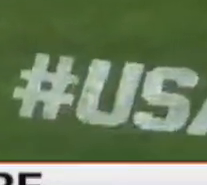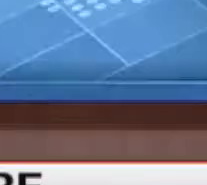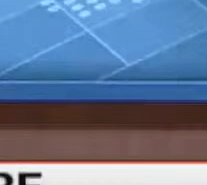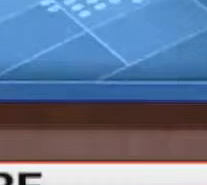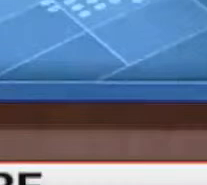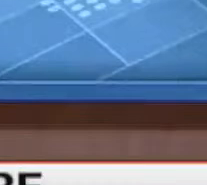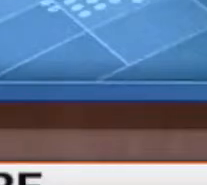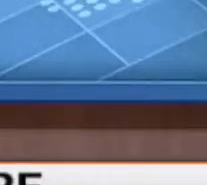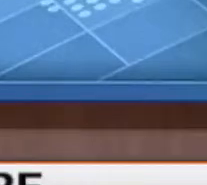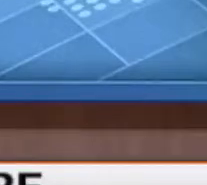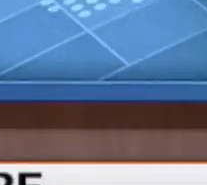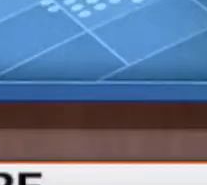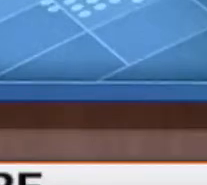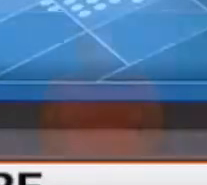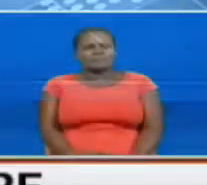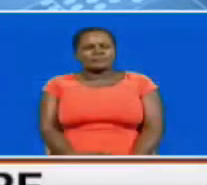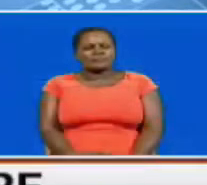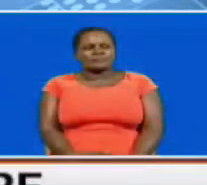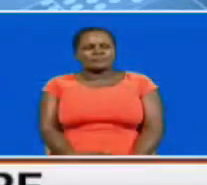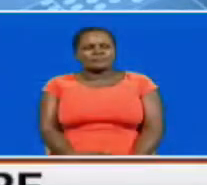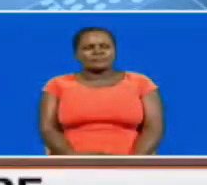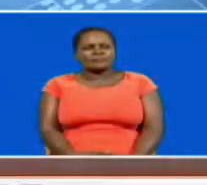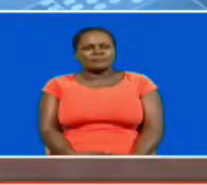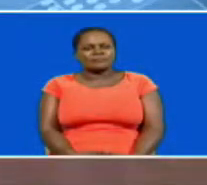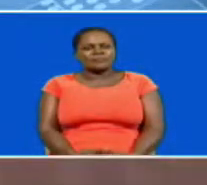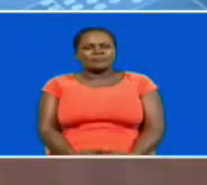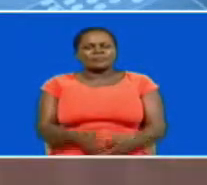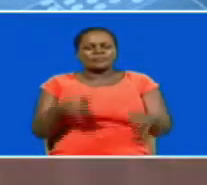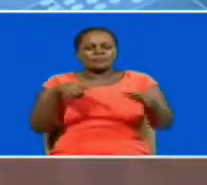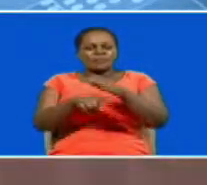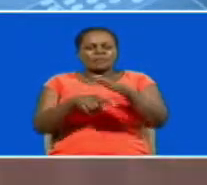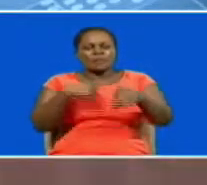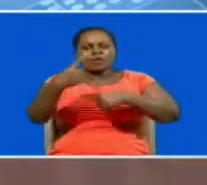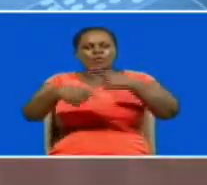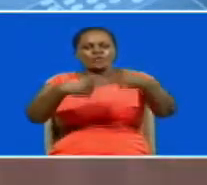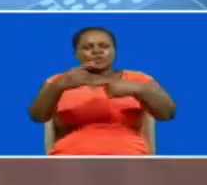Now, Marcus Rashford's sensational scoring streak continued as Manchester United.